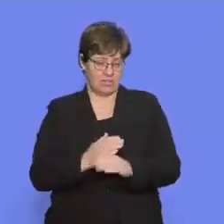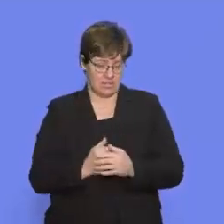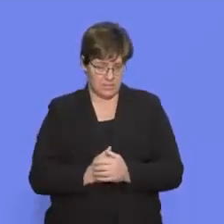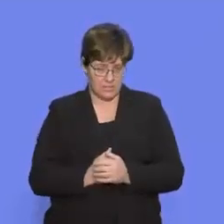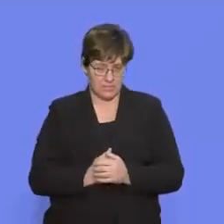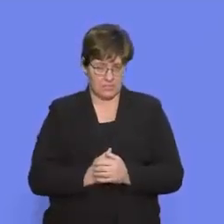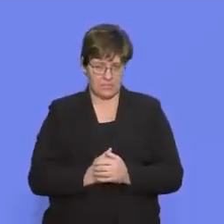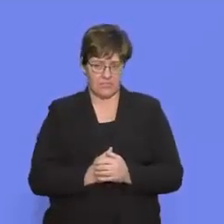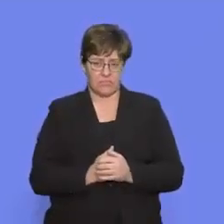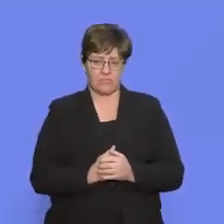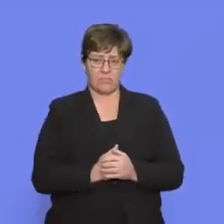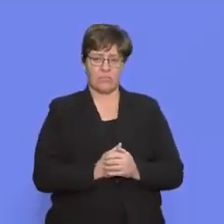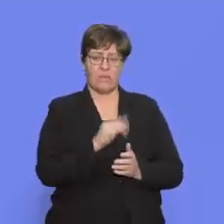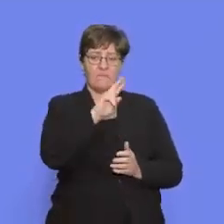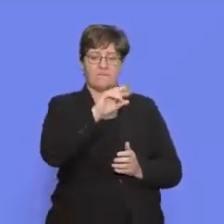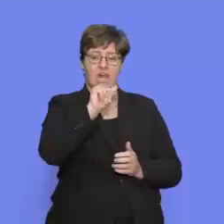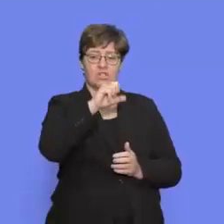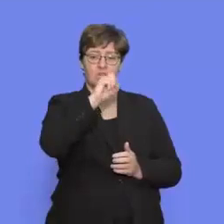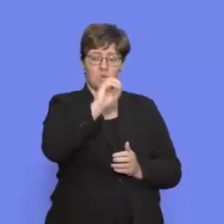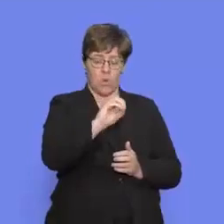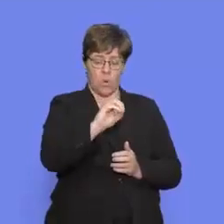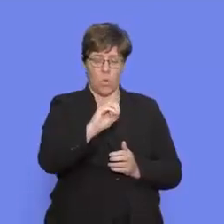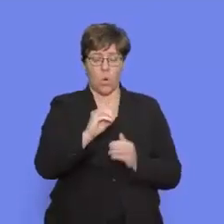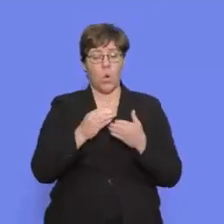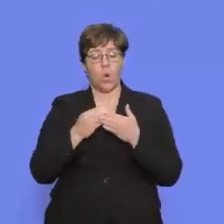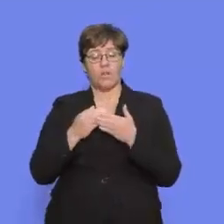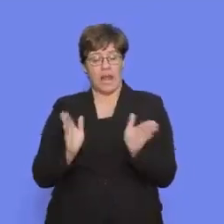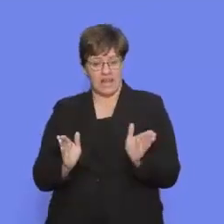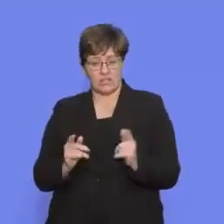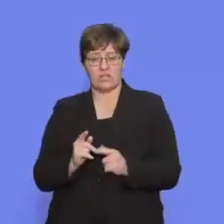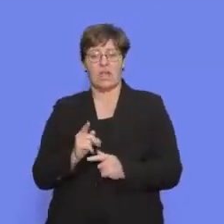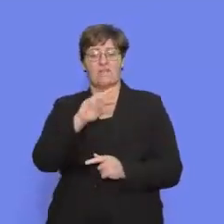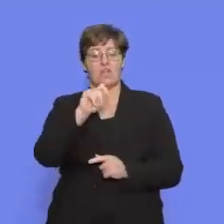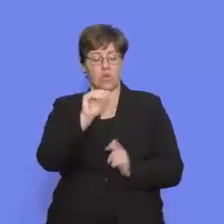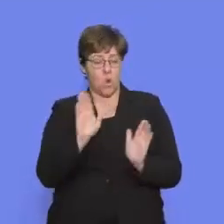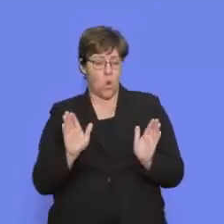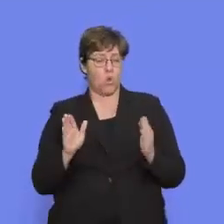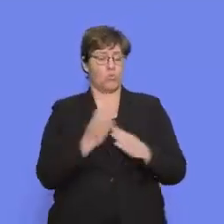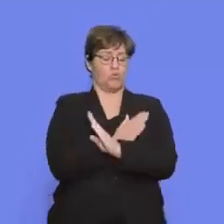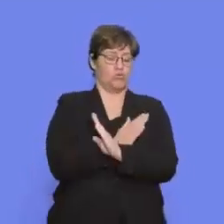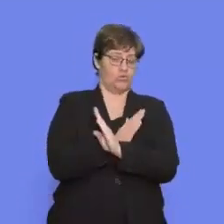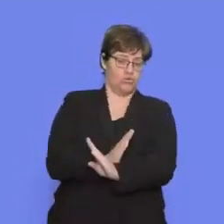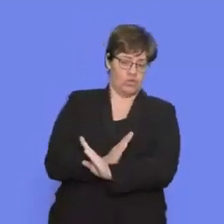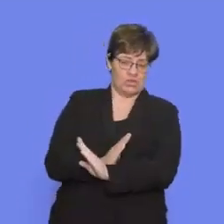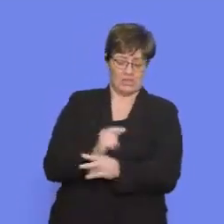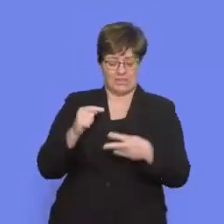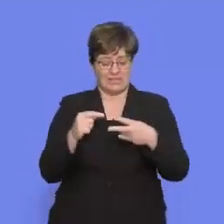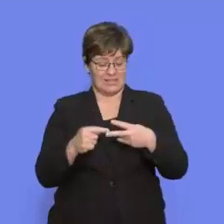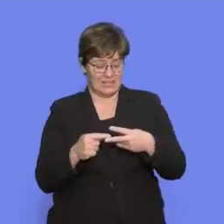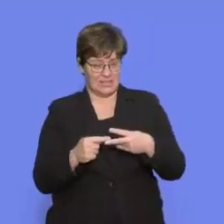the difference here, what is to constrict and what is to dilate. For you to understand these